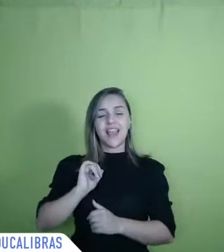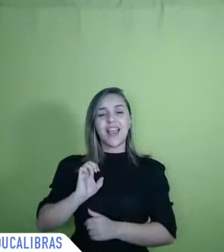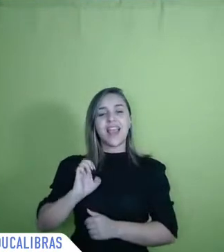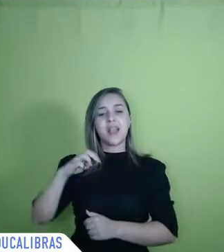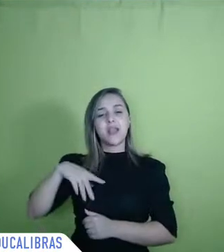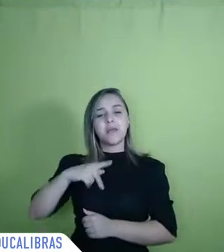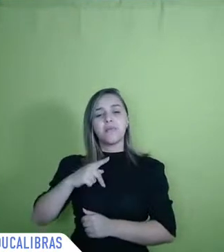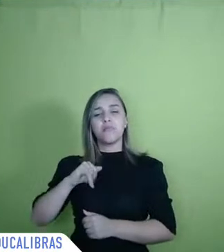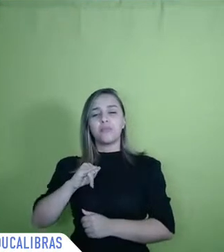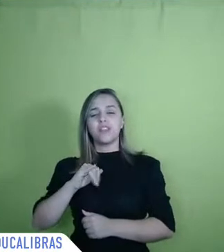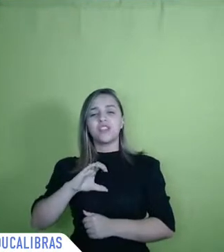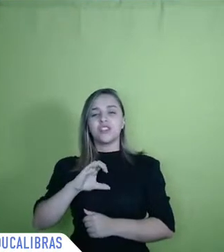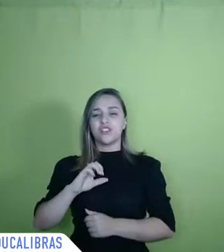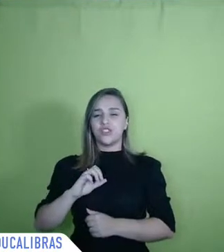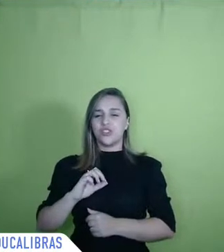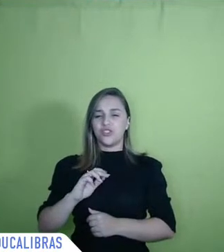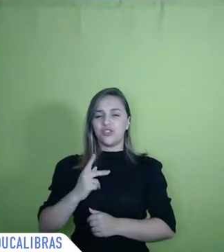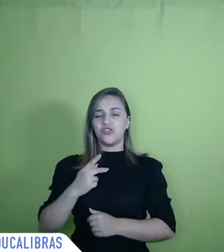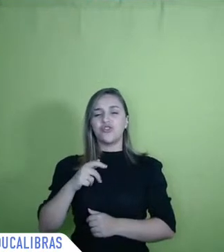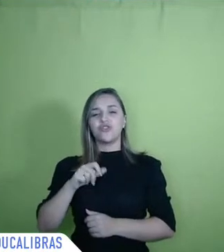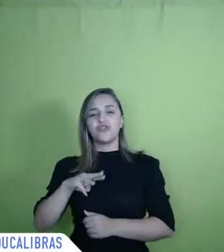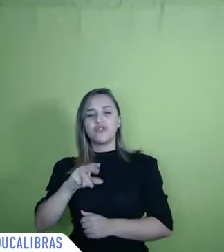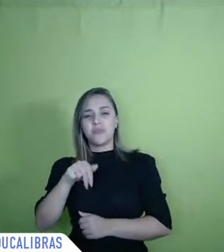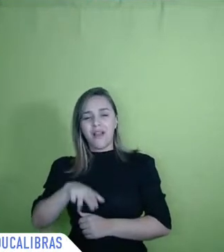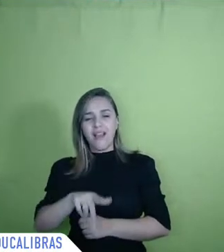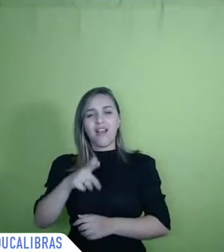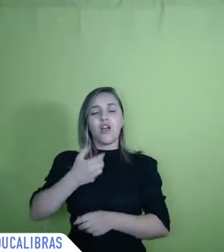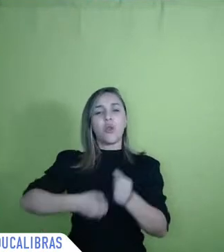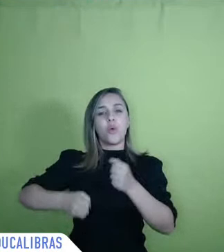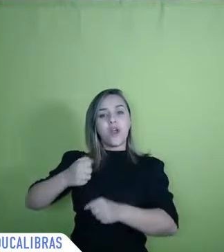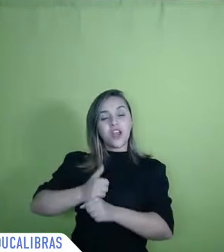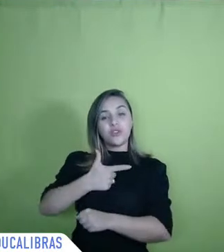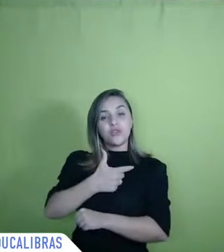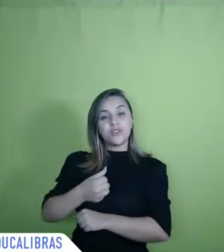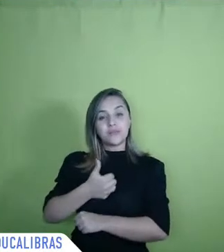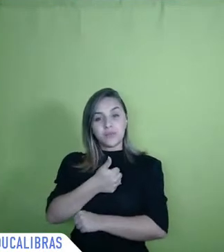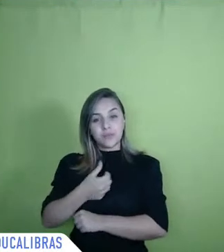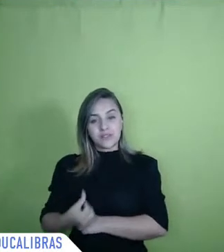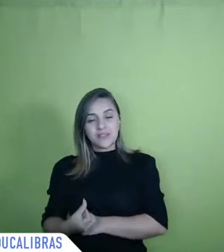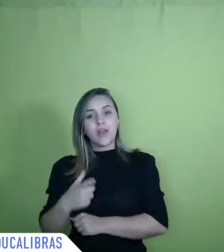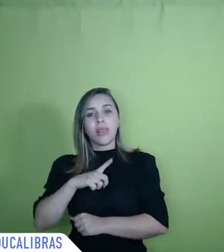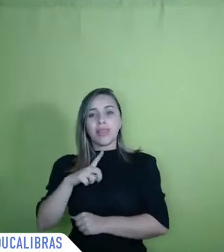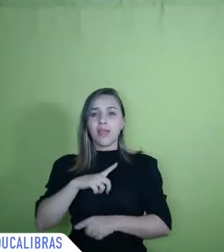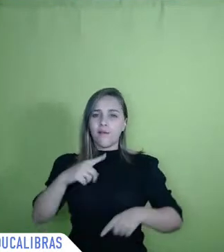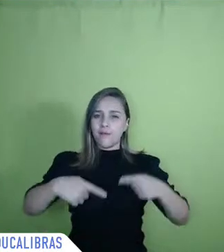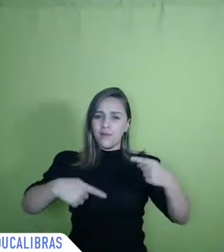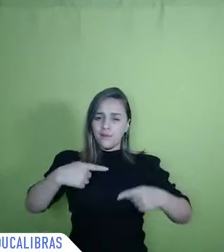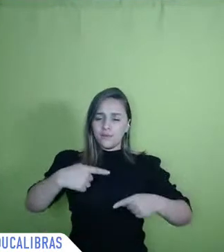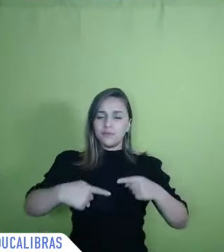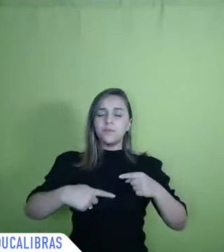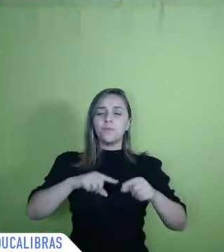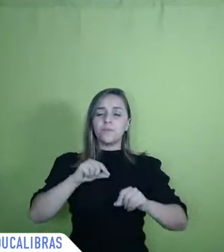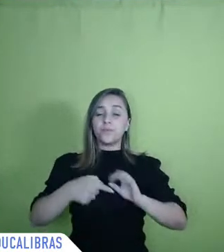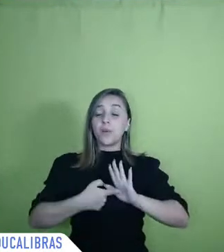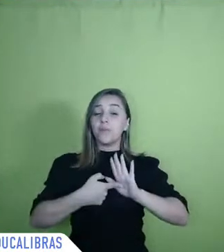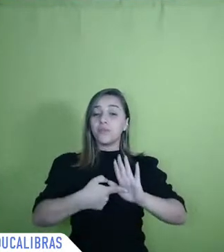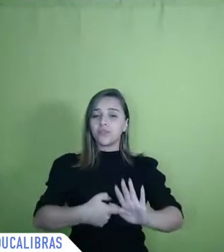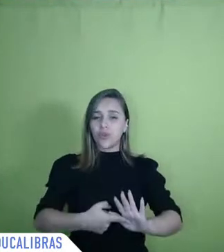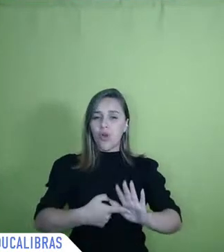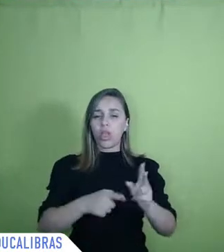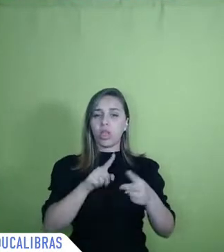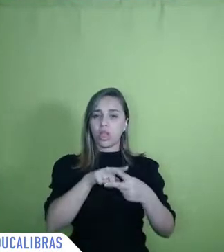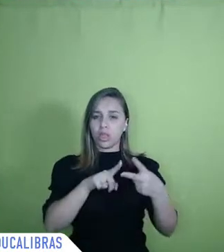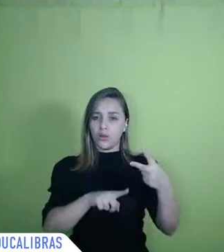resulting in an unconstitutional impeachment in 2016. And that's caused several